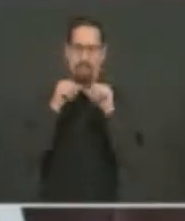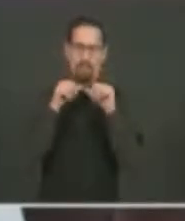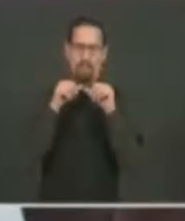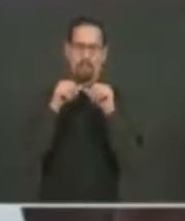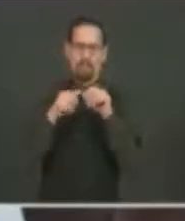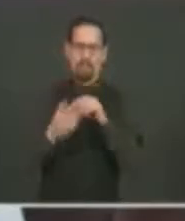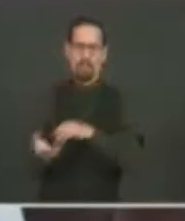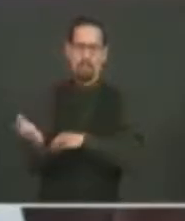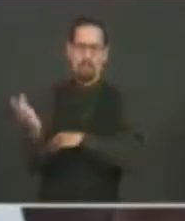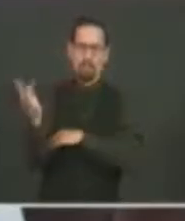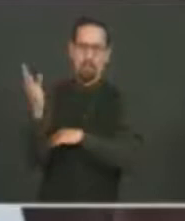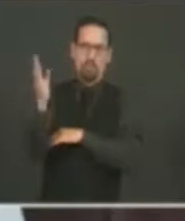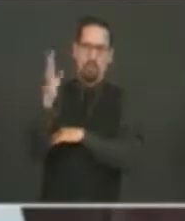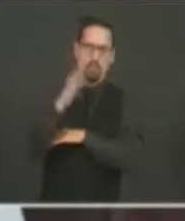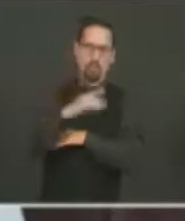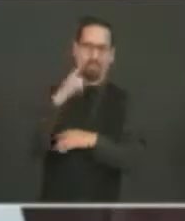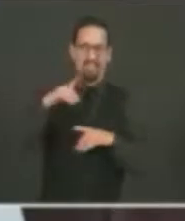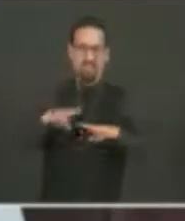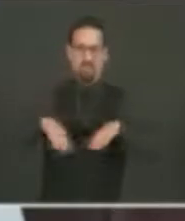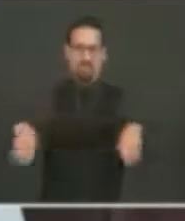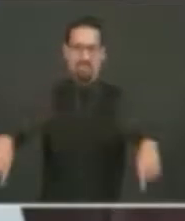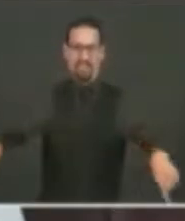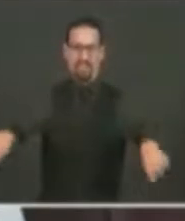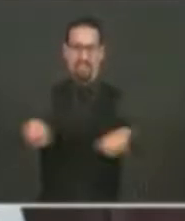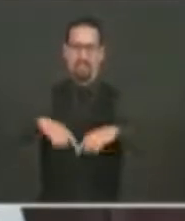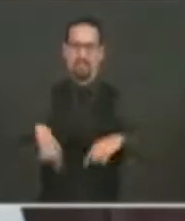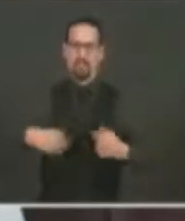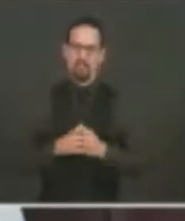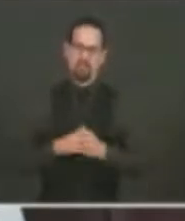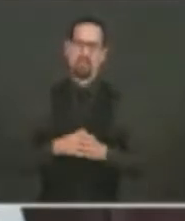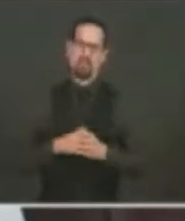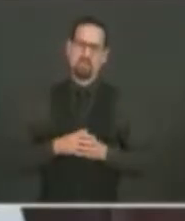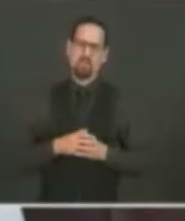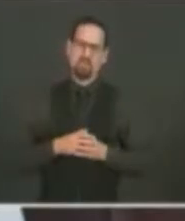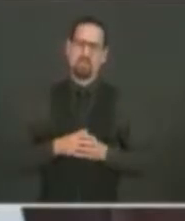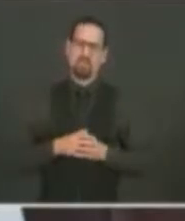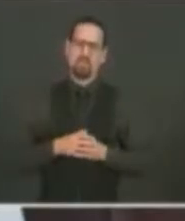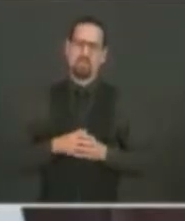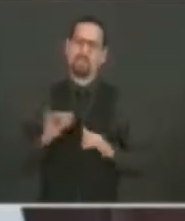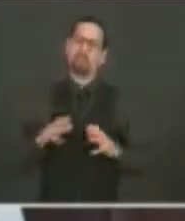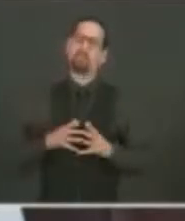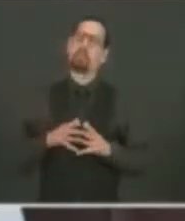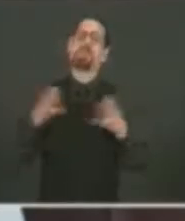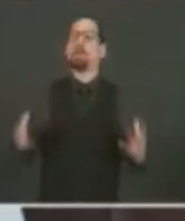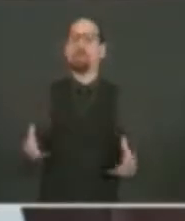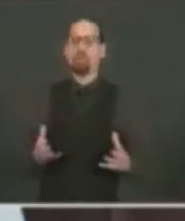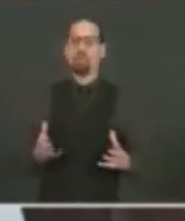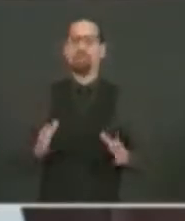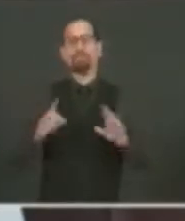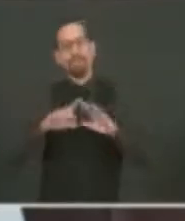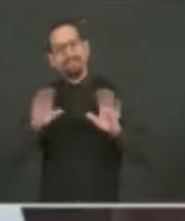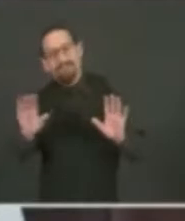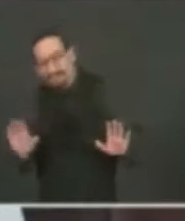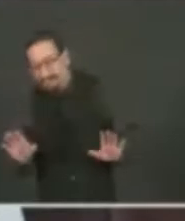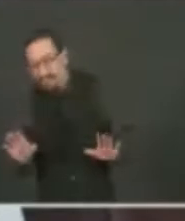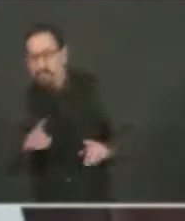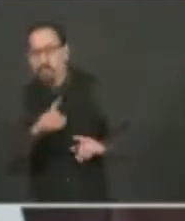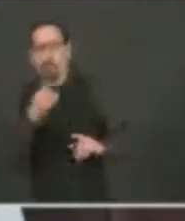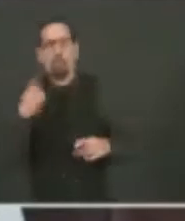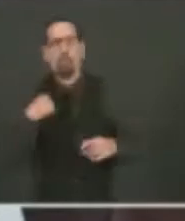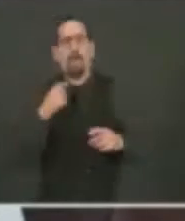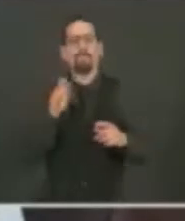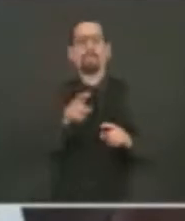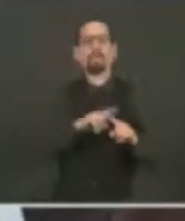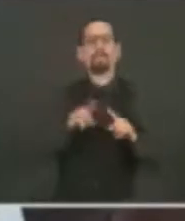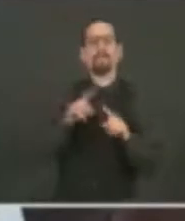day for students. And so there are a variety of approaches that schools can take to